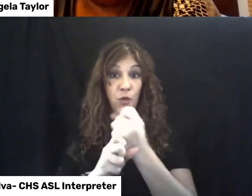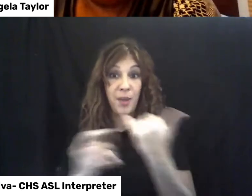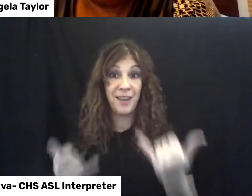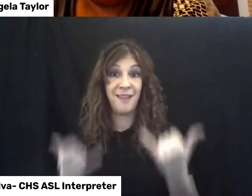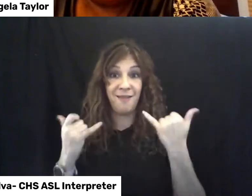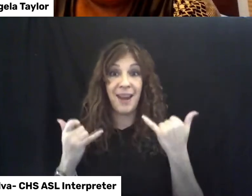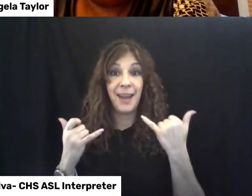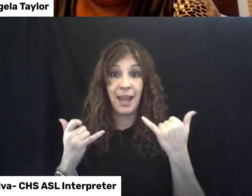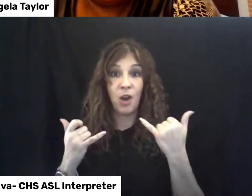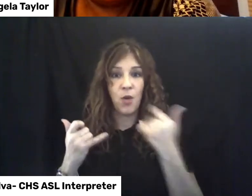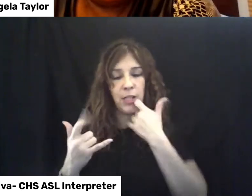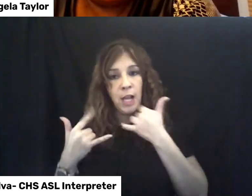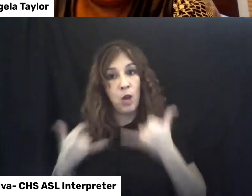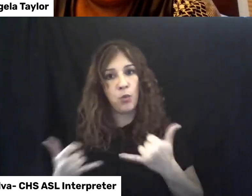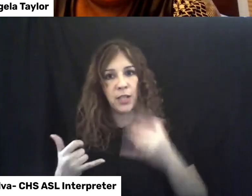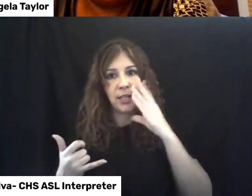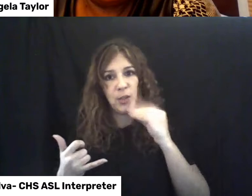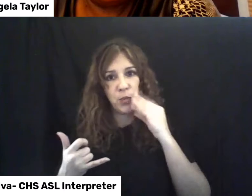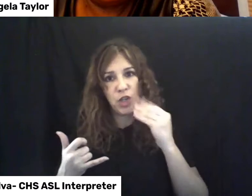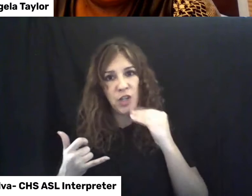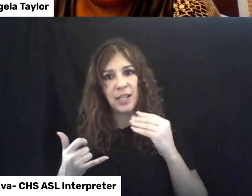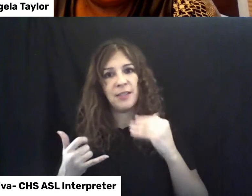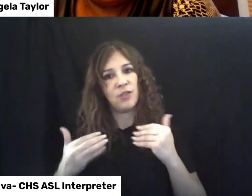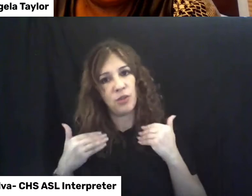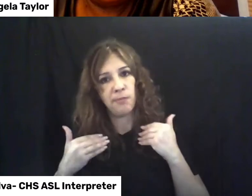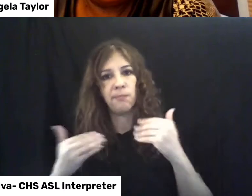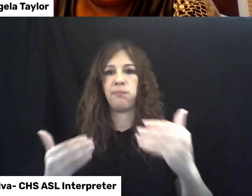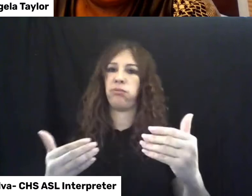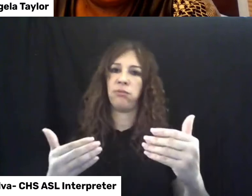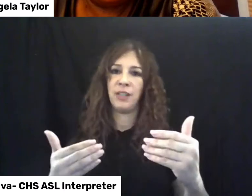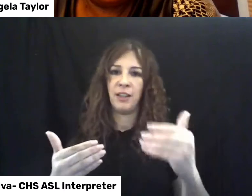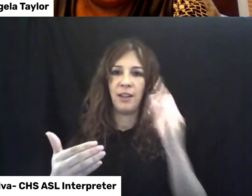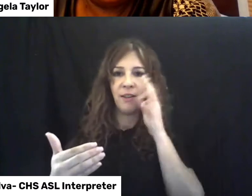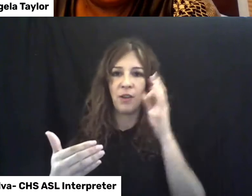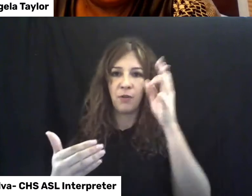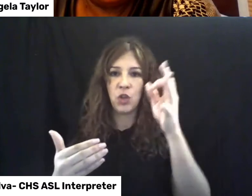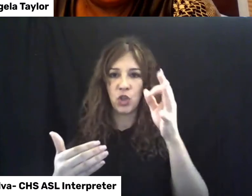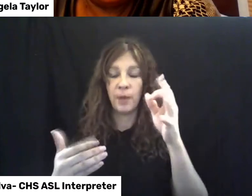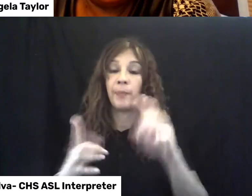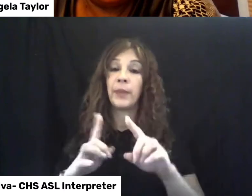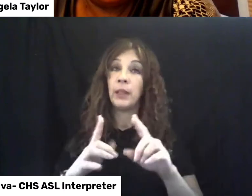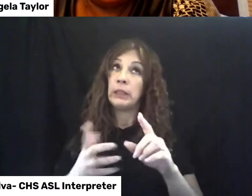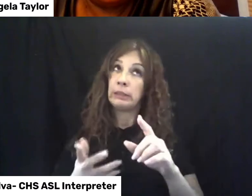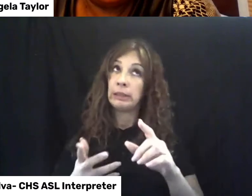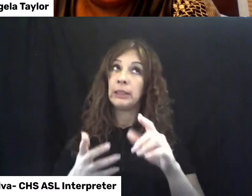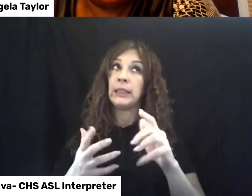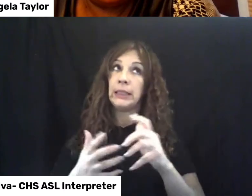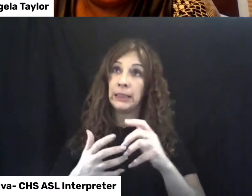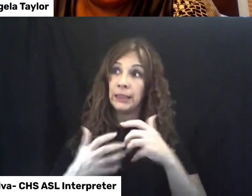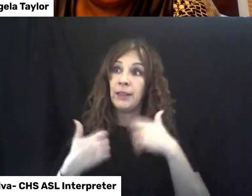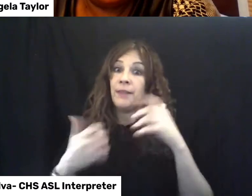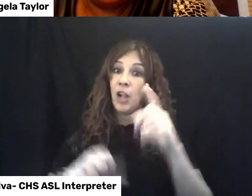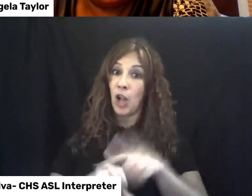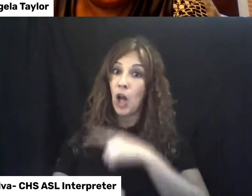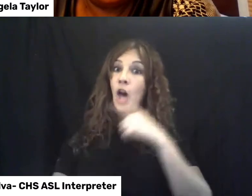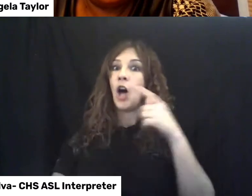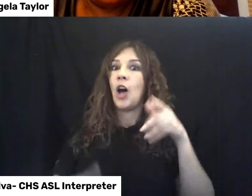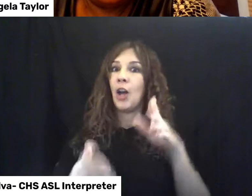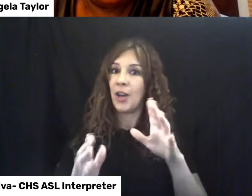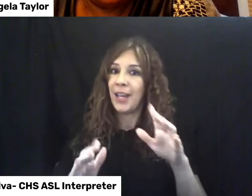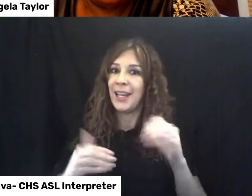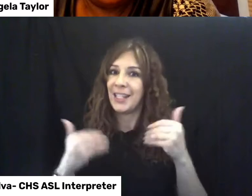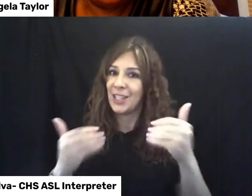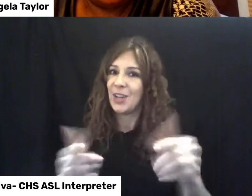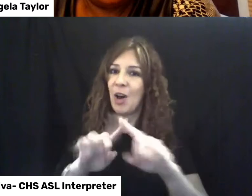present experience. We've got a long way to go, but I feel like we can really take a lot of steps